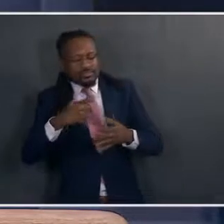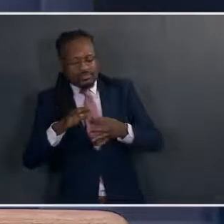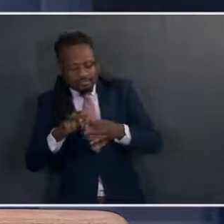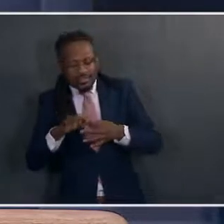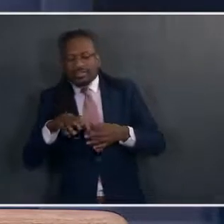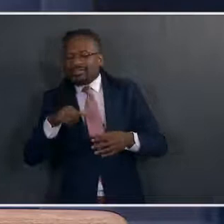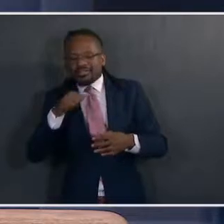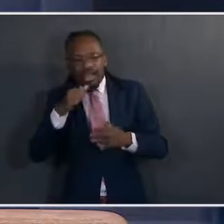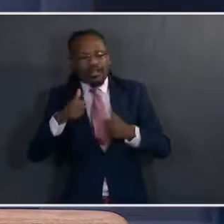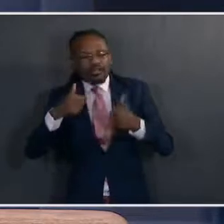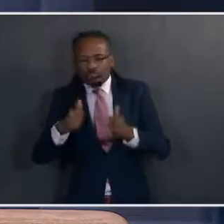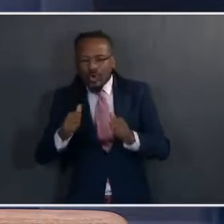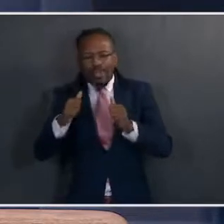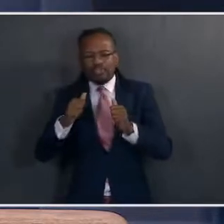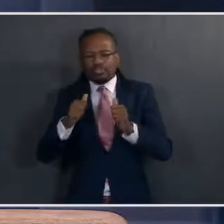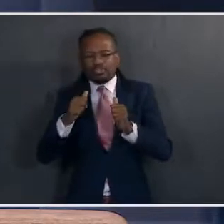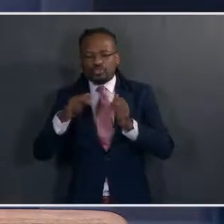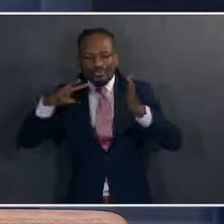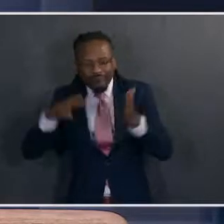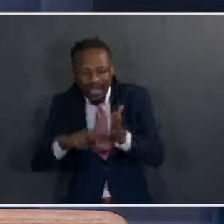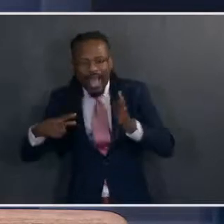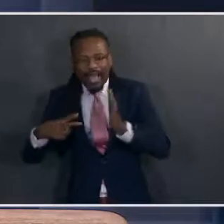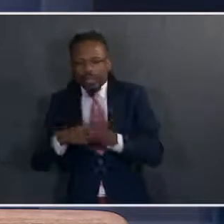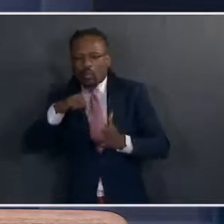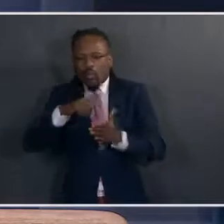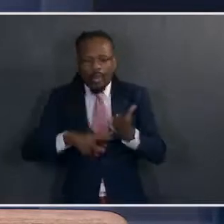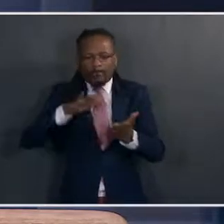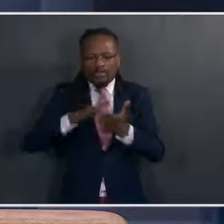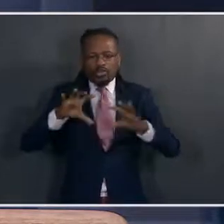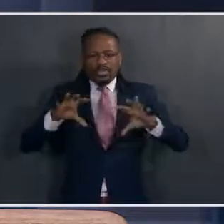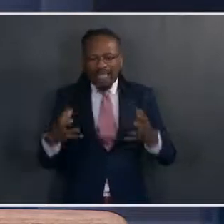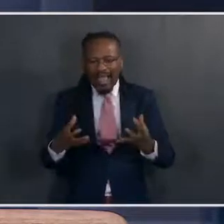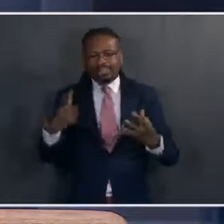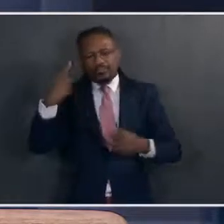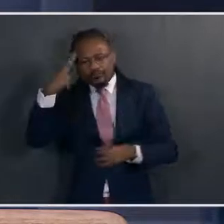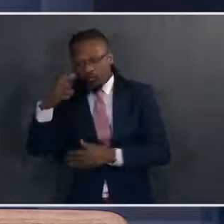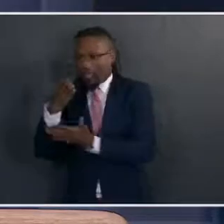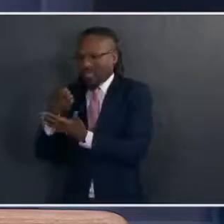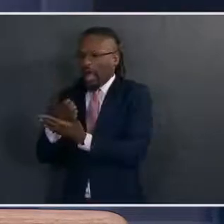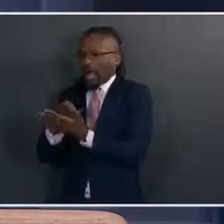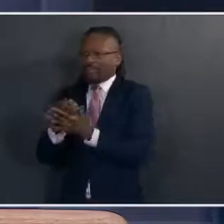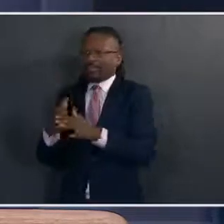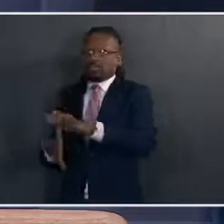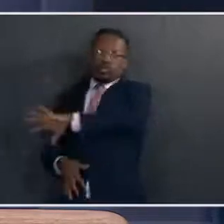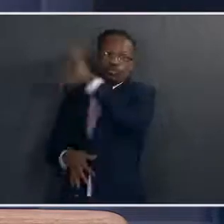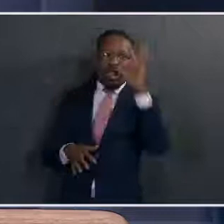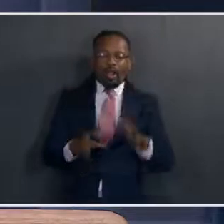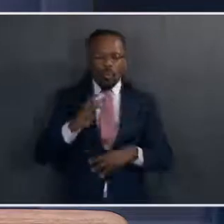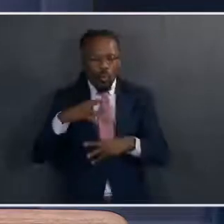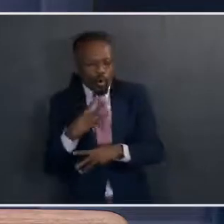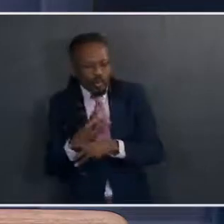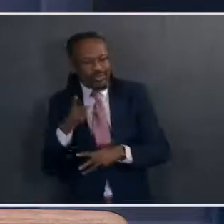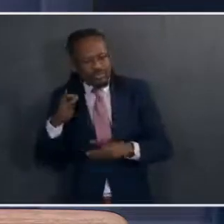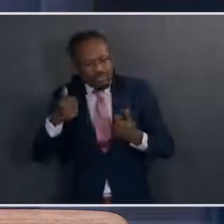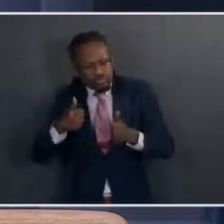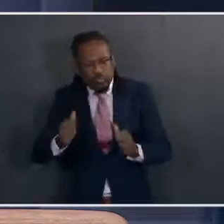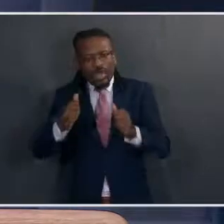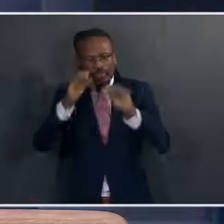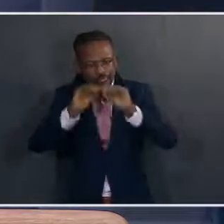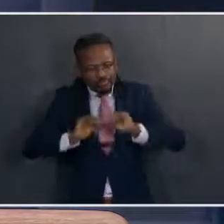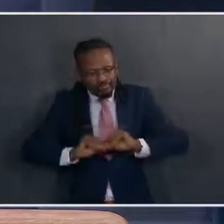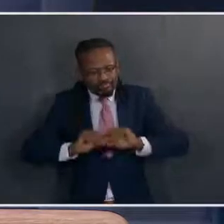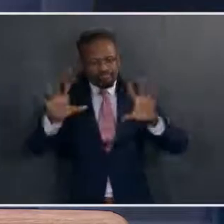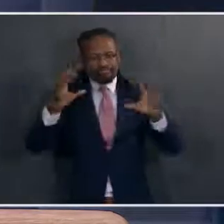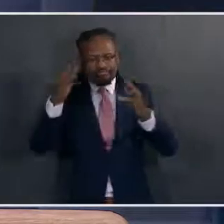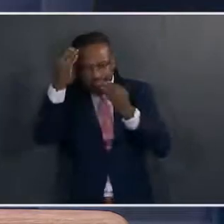looking to answer the question for economists around the world on how to define the middle class. He was defining who needs help the most now, and that's how the bill